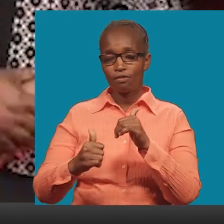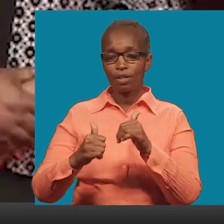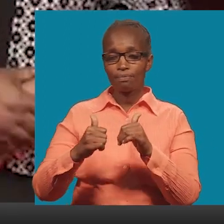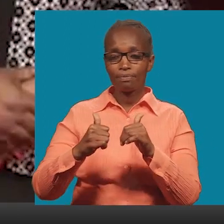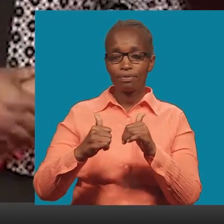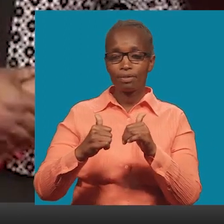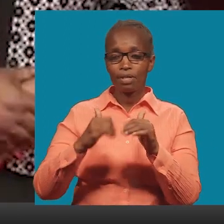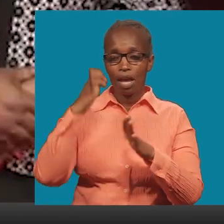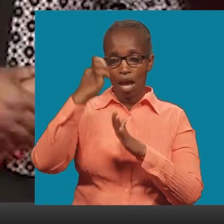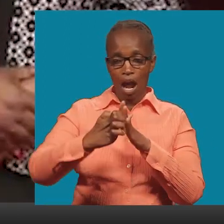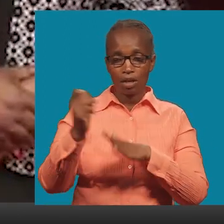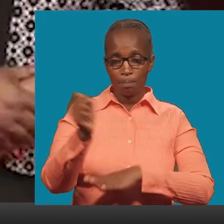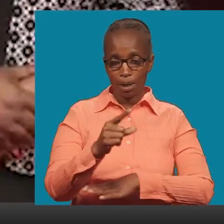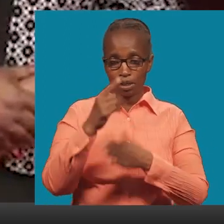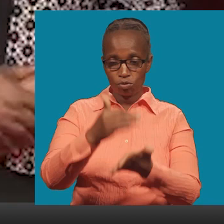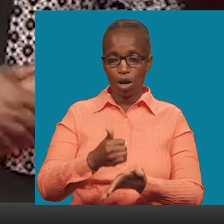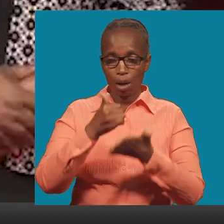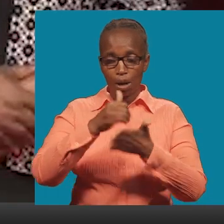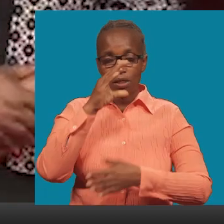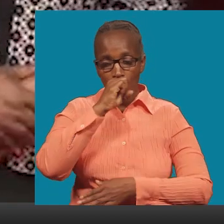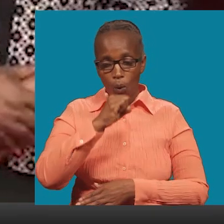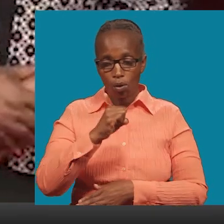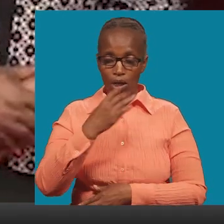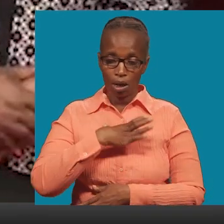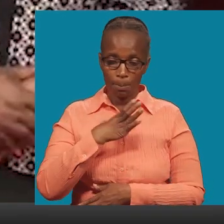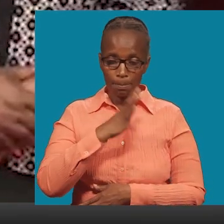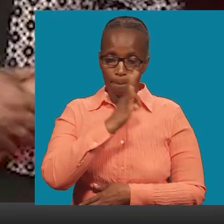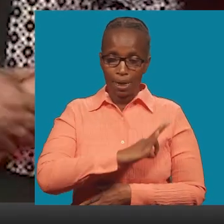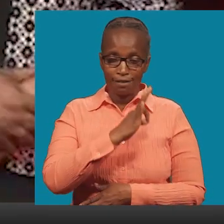wetu waweze kusaidika na wasitaabike katika mahali yao ya maisha.